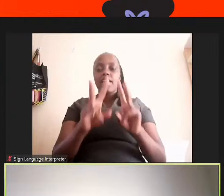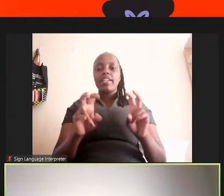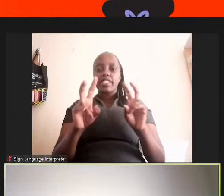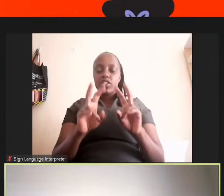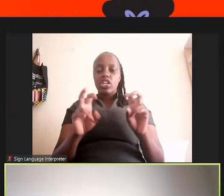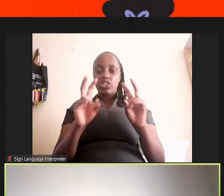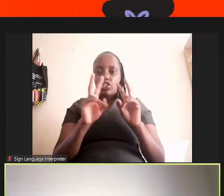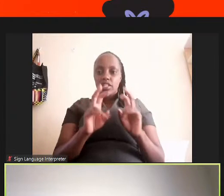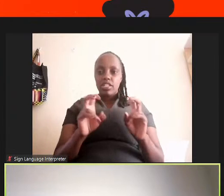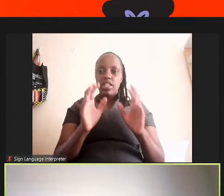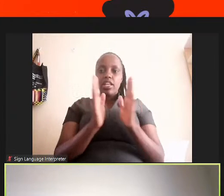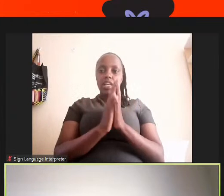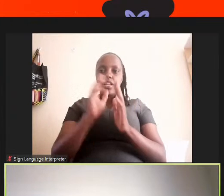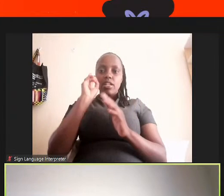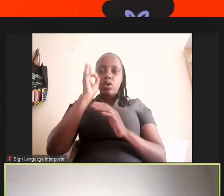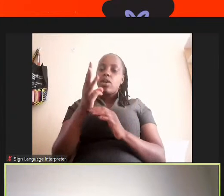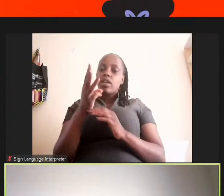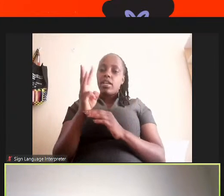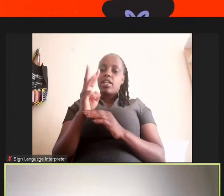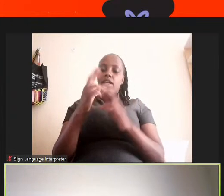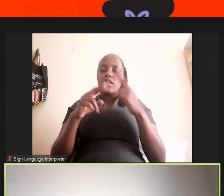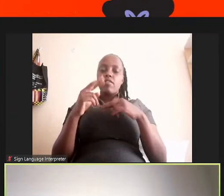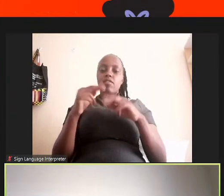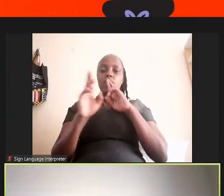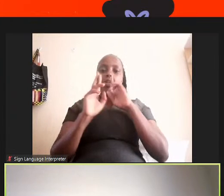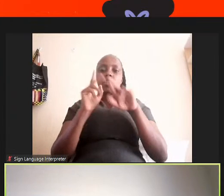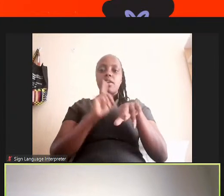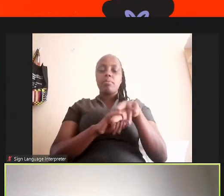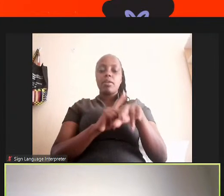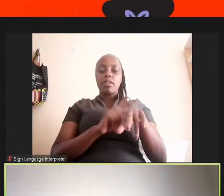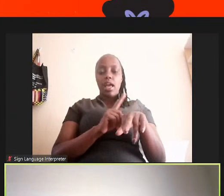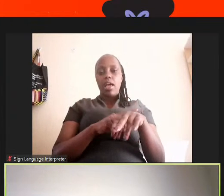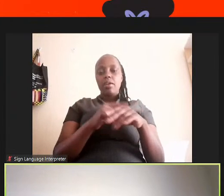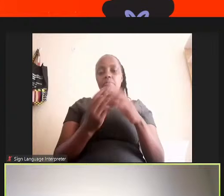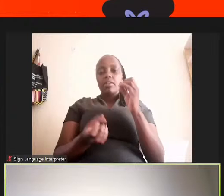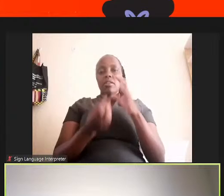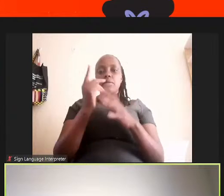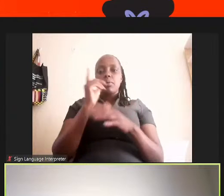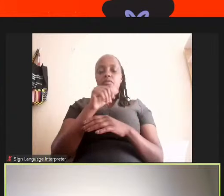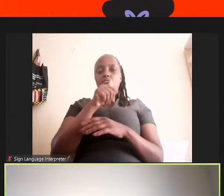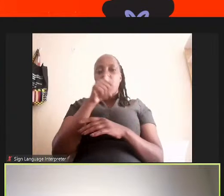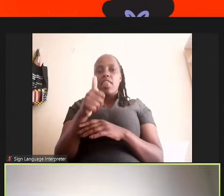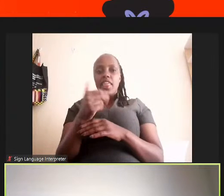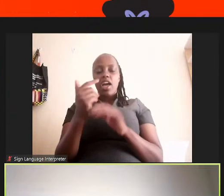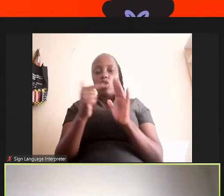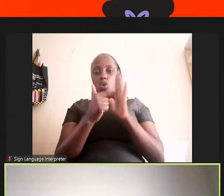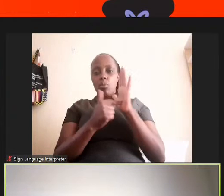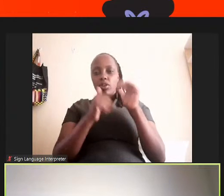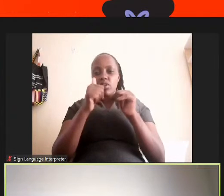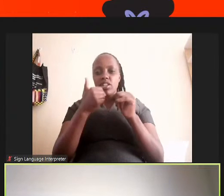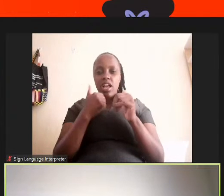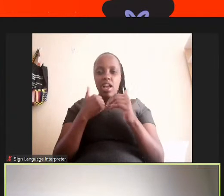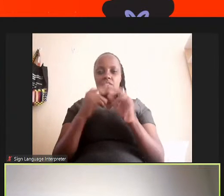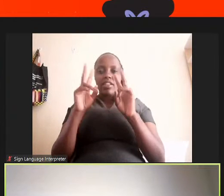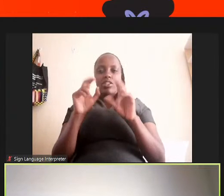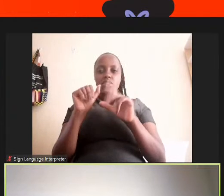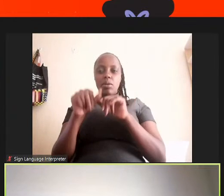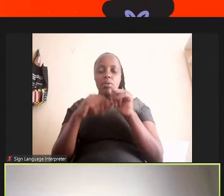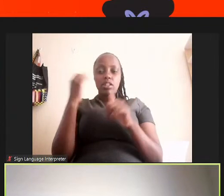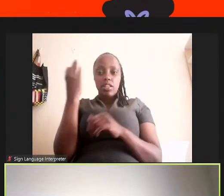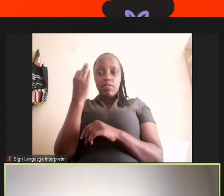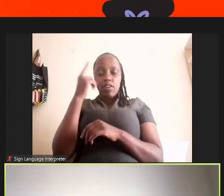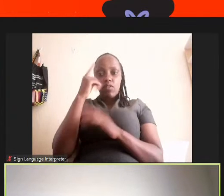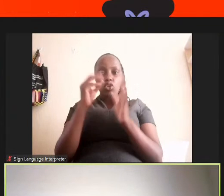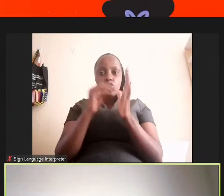and that we review the reports when they finally do come out. The other component broadly is around facilitation of